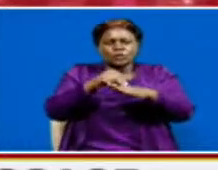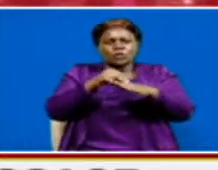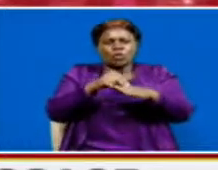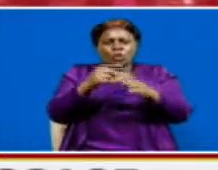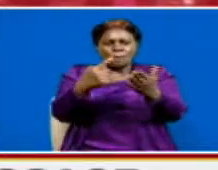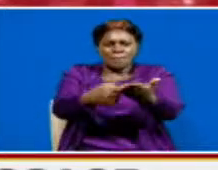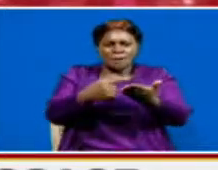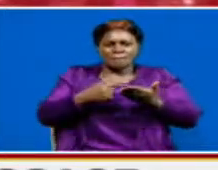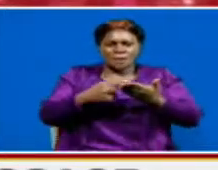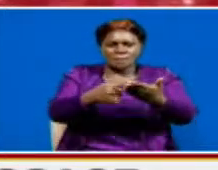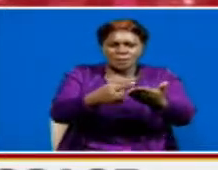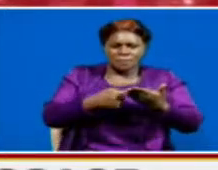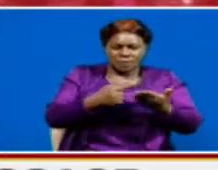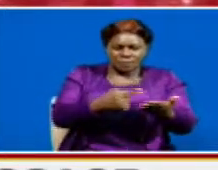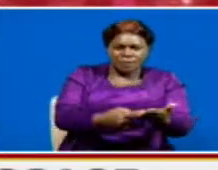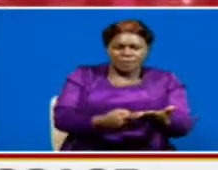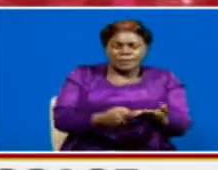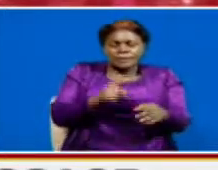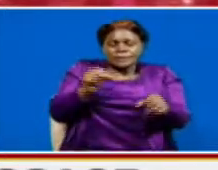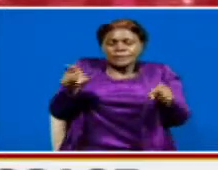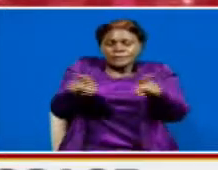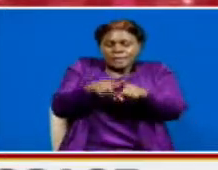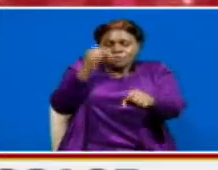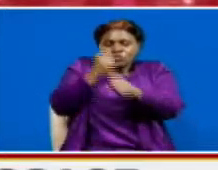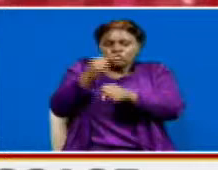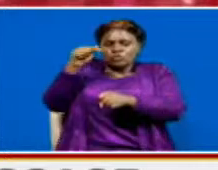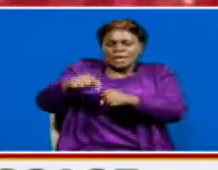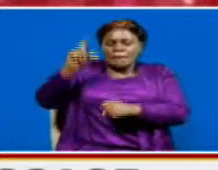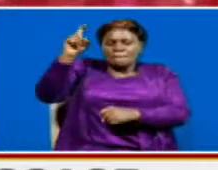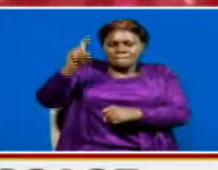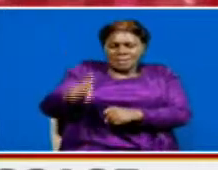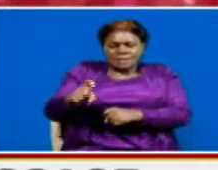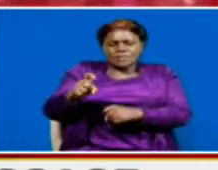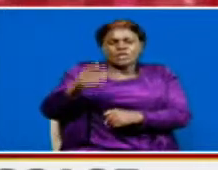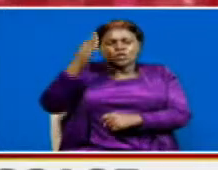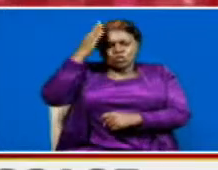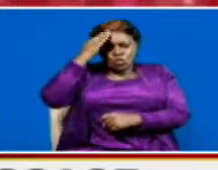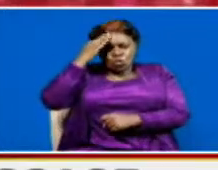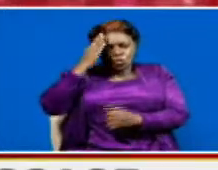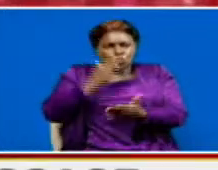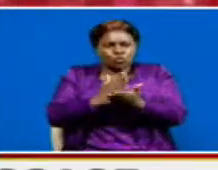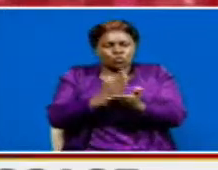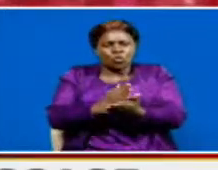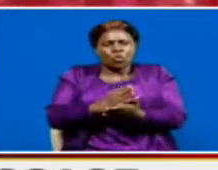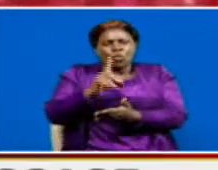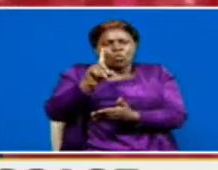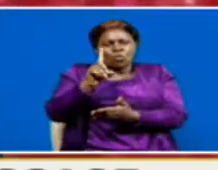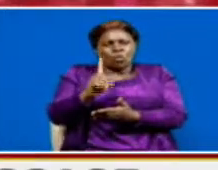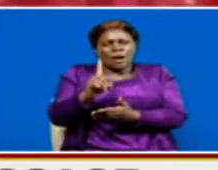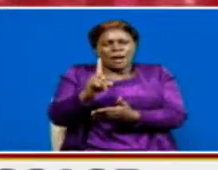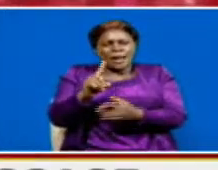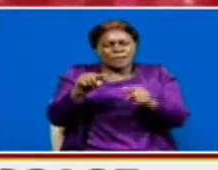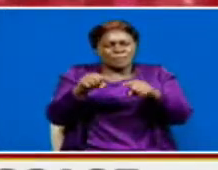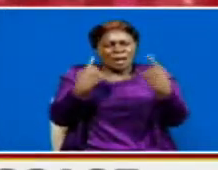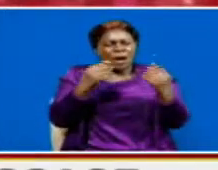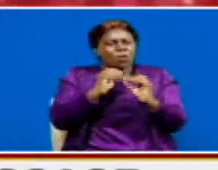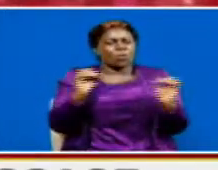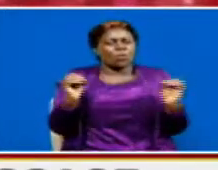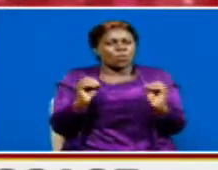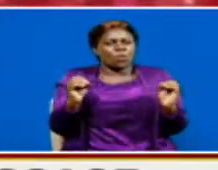discourse. As we do this, we must appreciate one indisputable